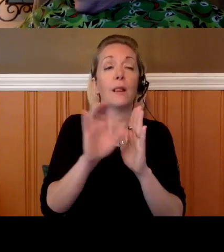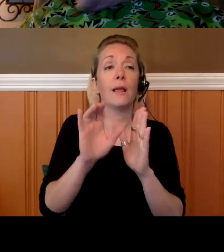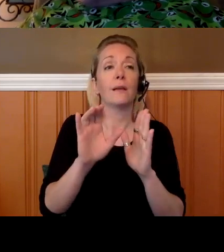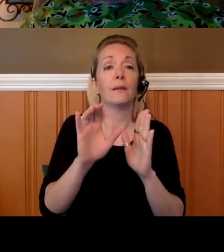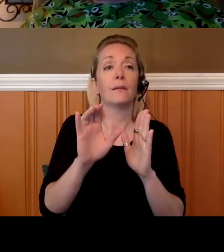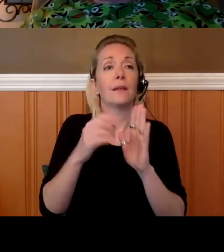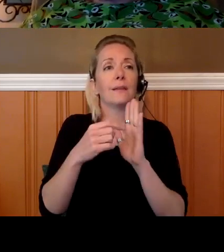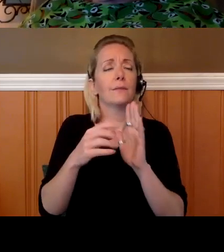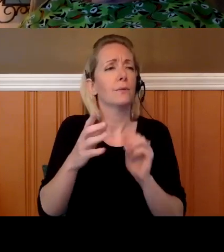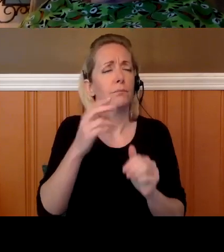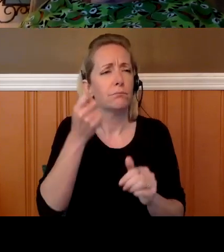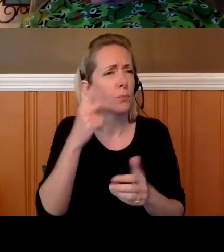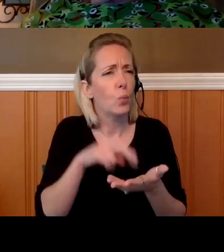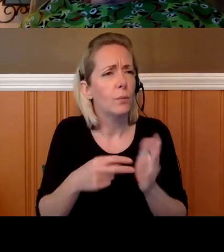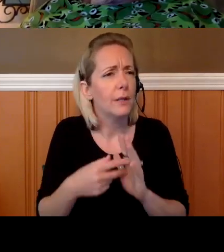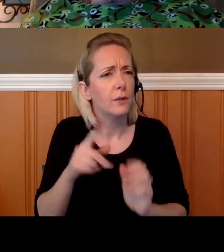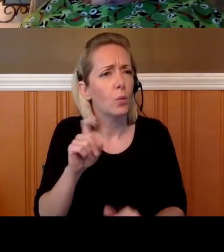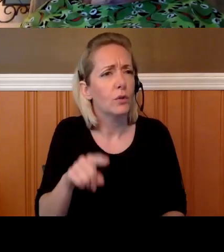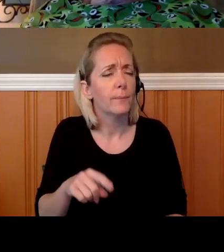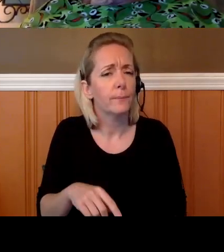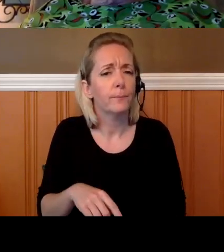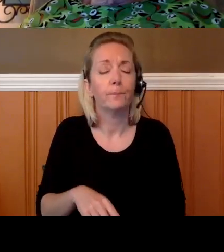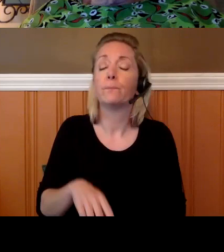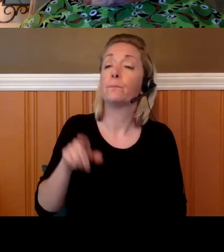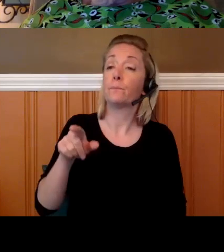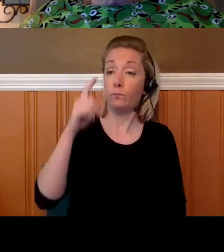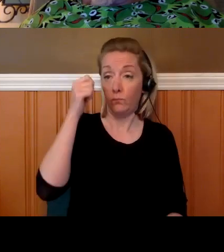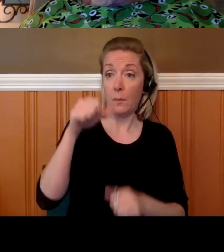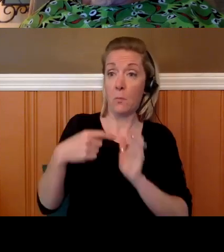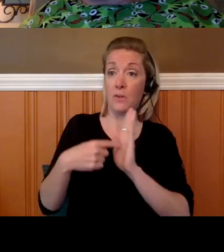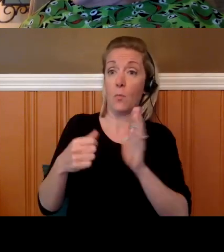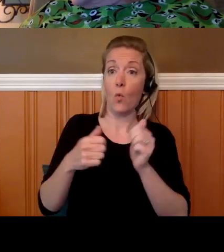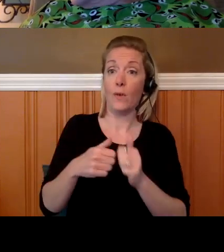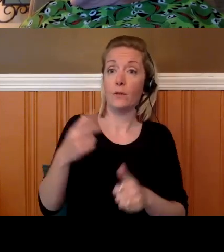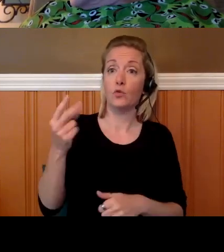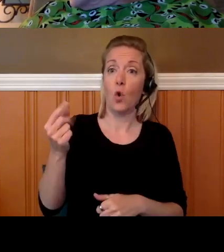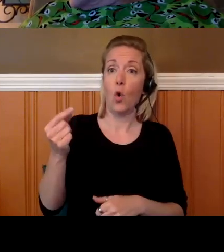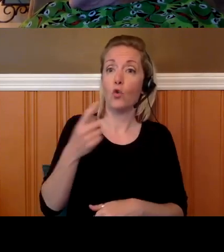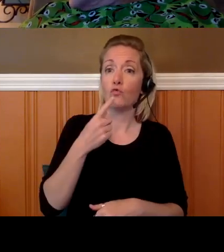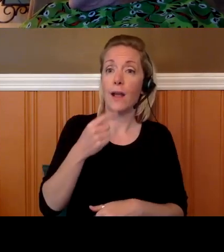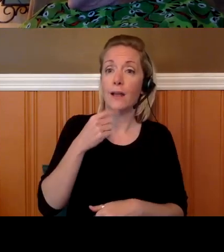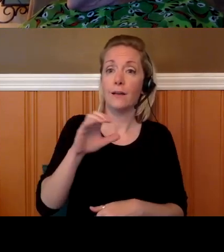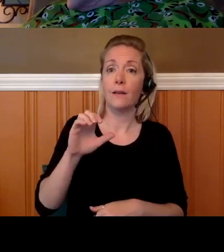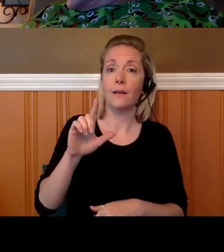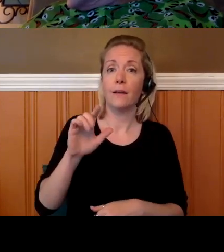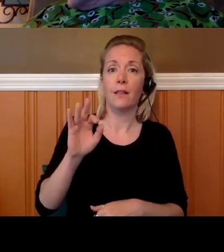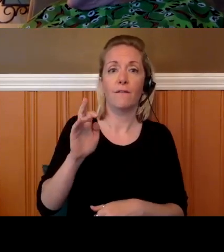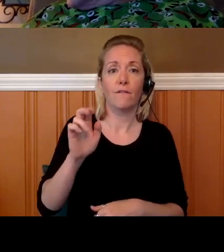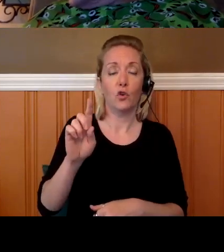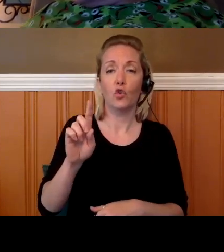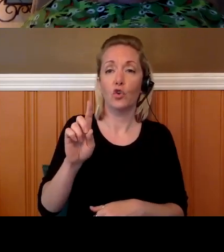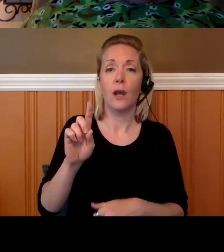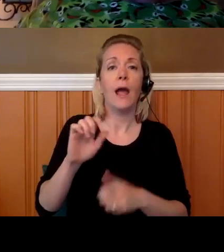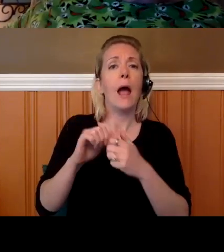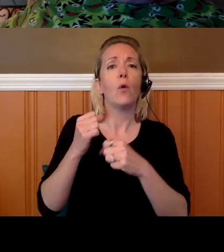What do I don't understand the question. Say that again. Yeah. Michelle, do you want to unmute yourself and ask directly?